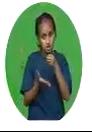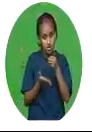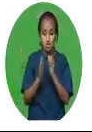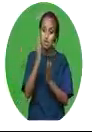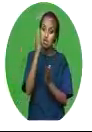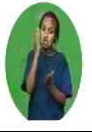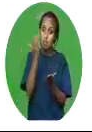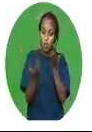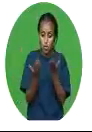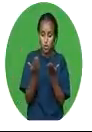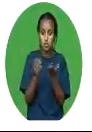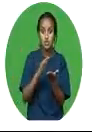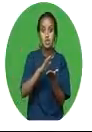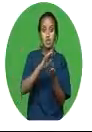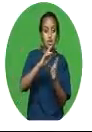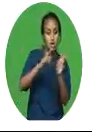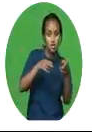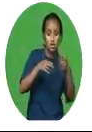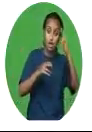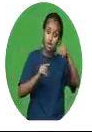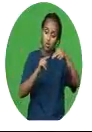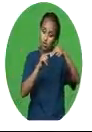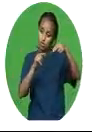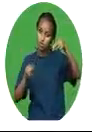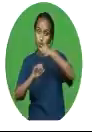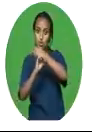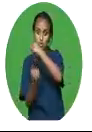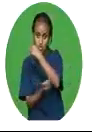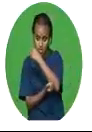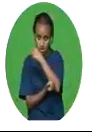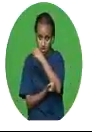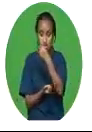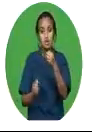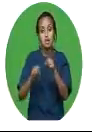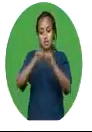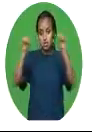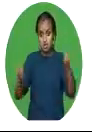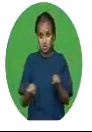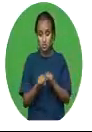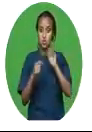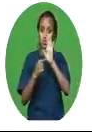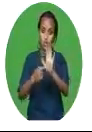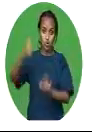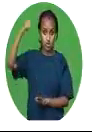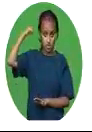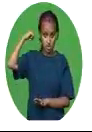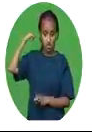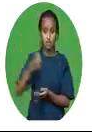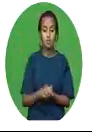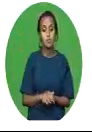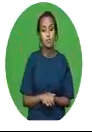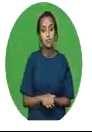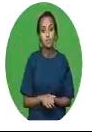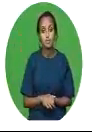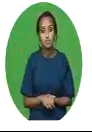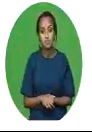the height to the base diameter determines the size of the sector as shown on the screen.